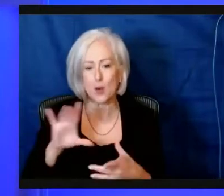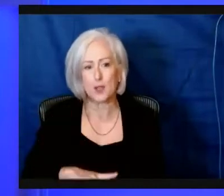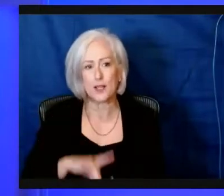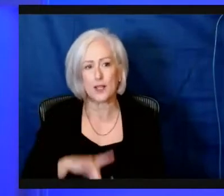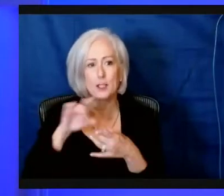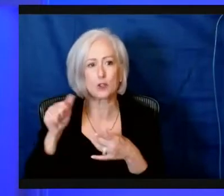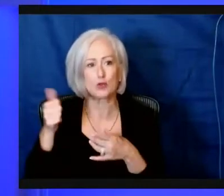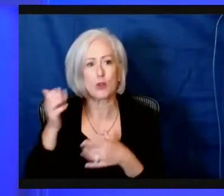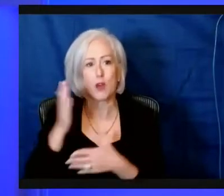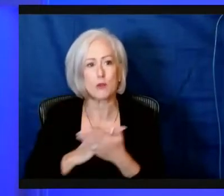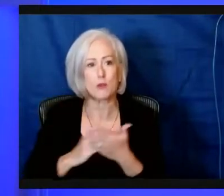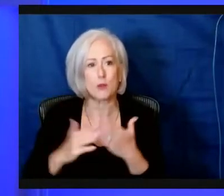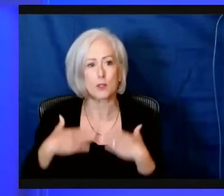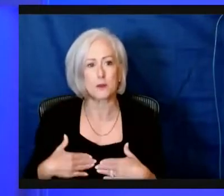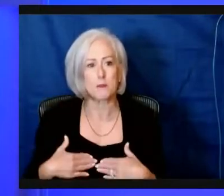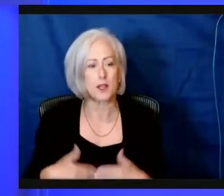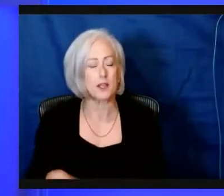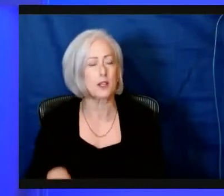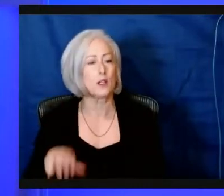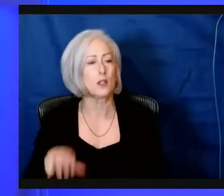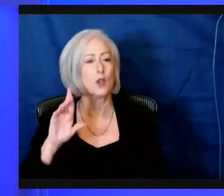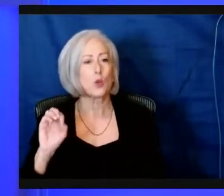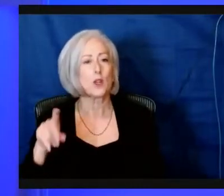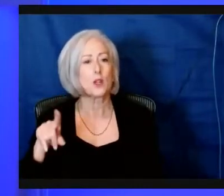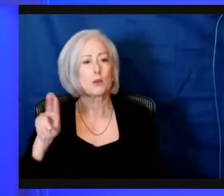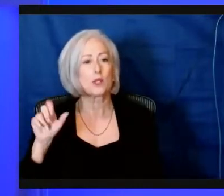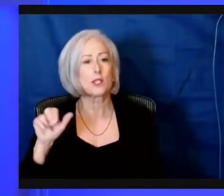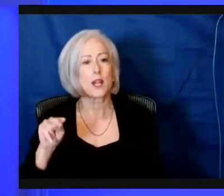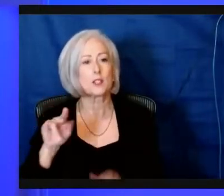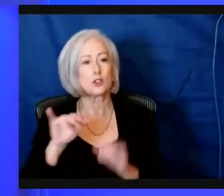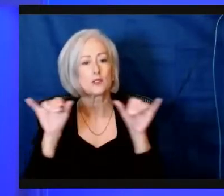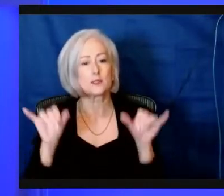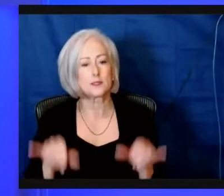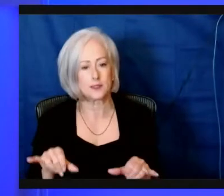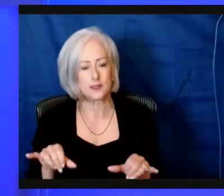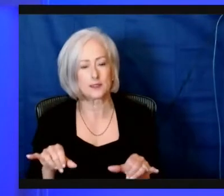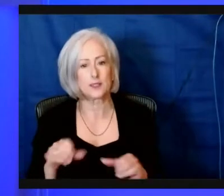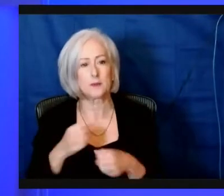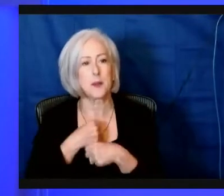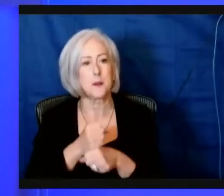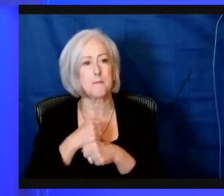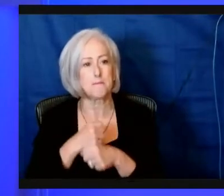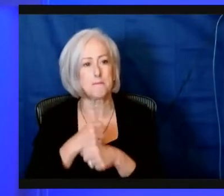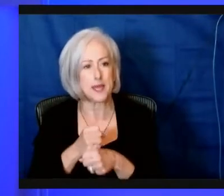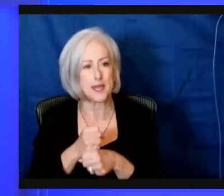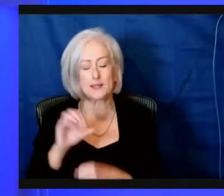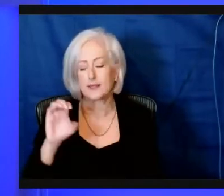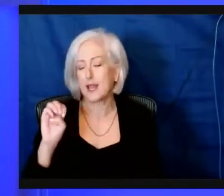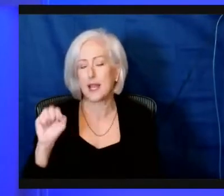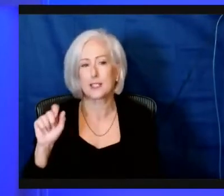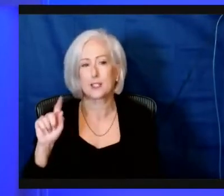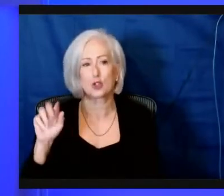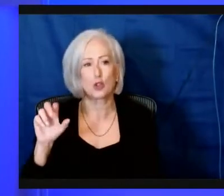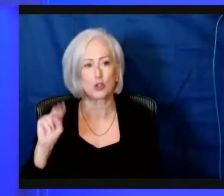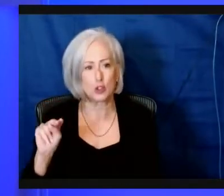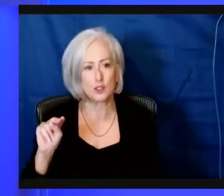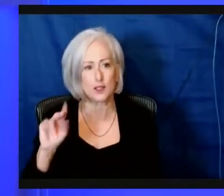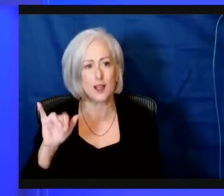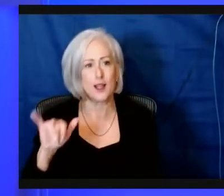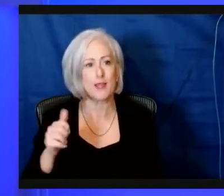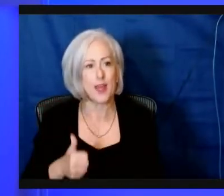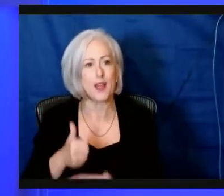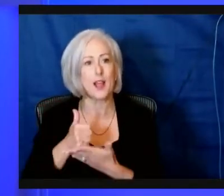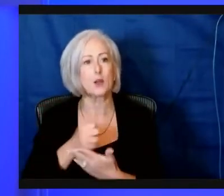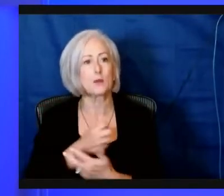making it makes the estrogen that's necessary for bone development and growth, and